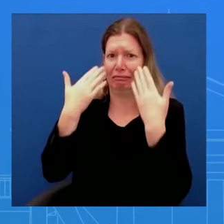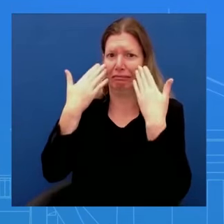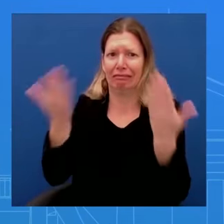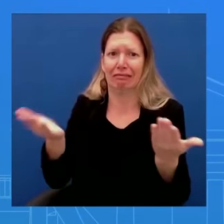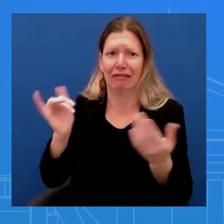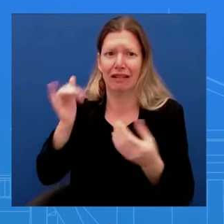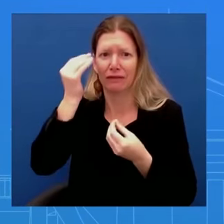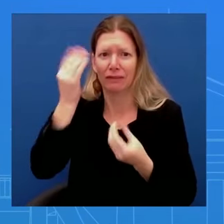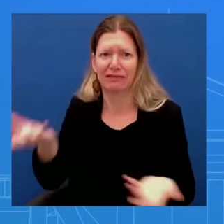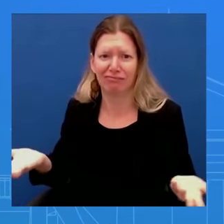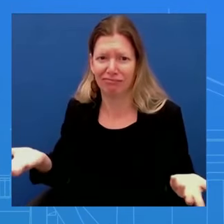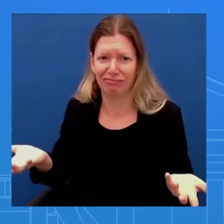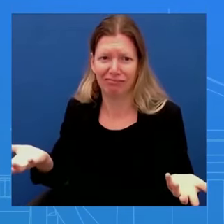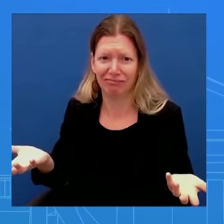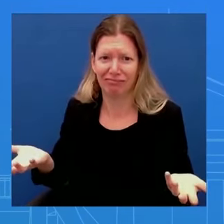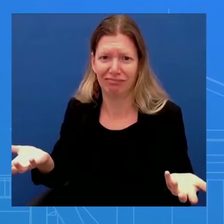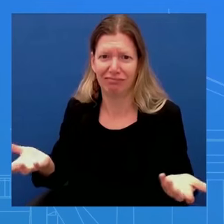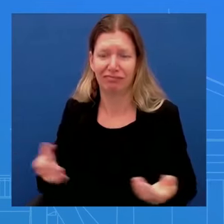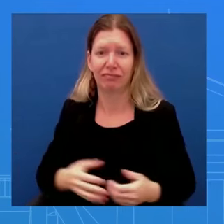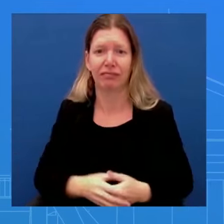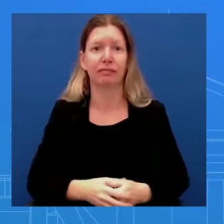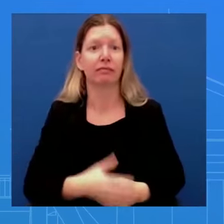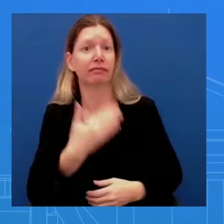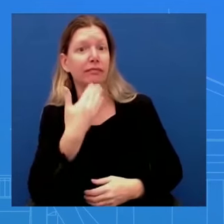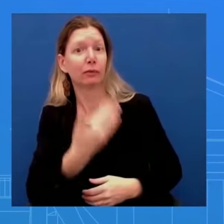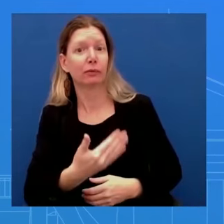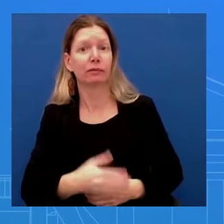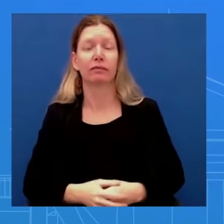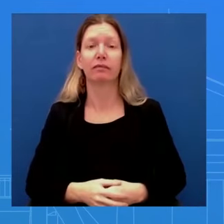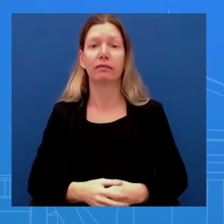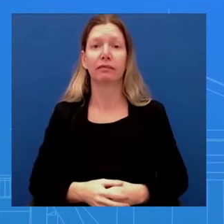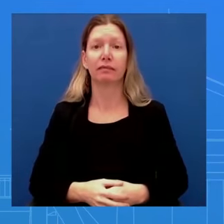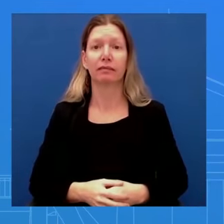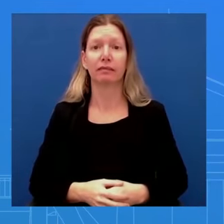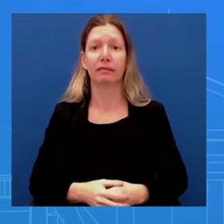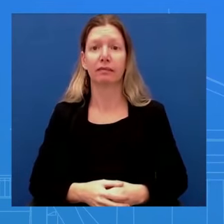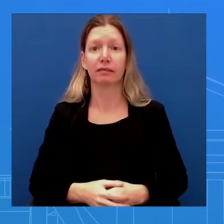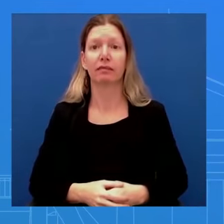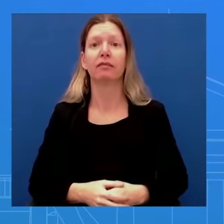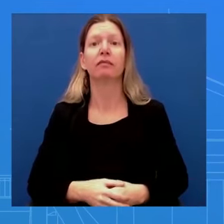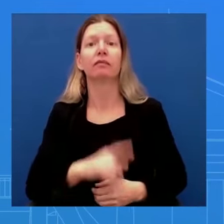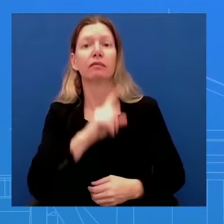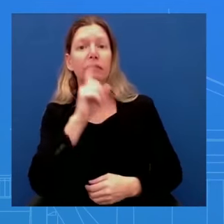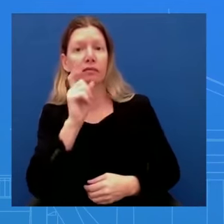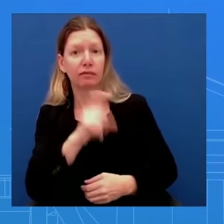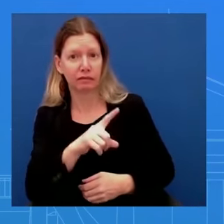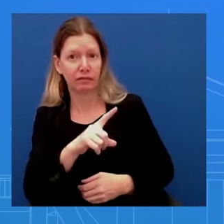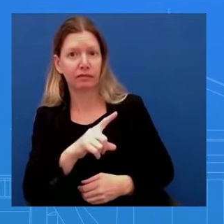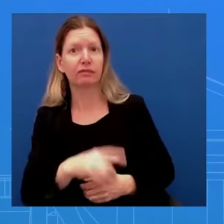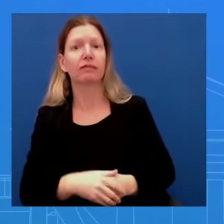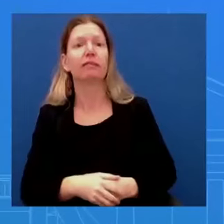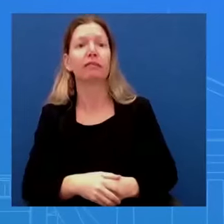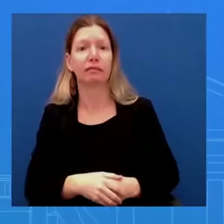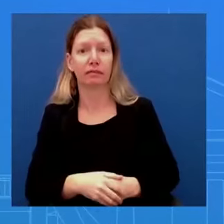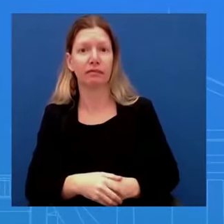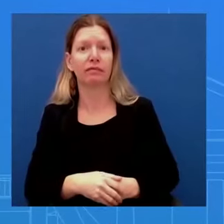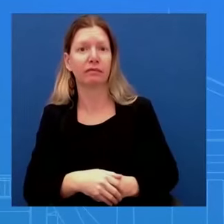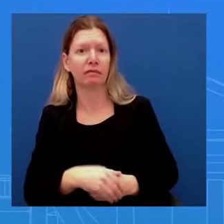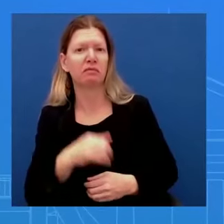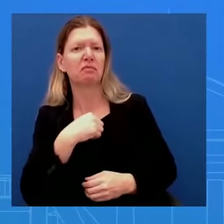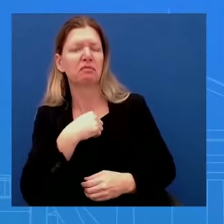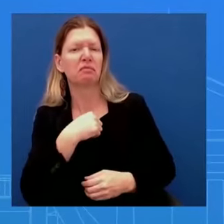Thank you, Karine. Thank you, Karine, and thank you, John. two questions on Bangladesh, if I may. The